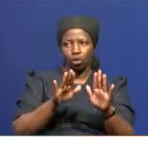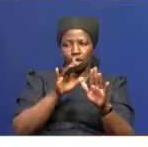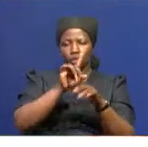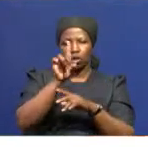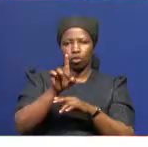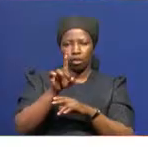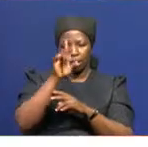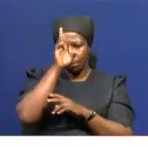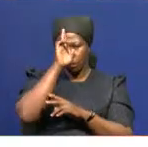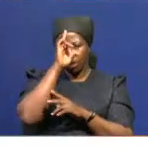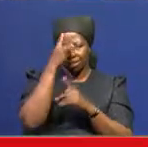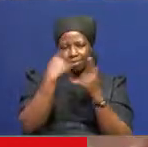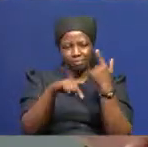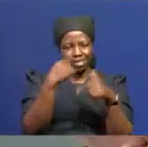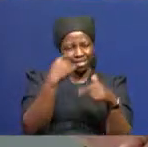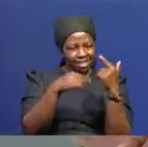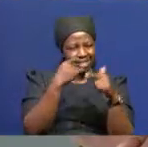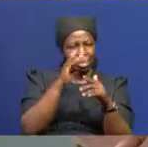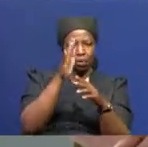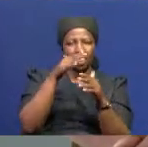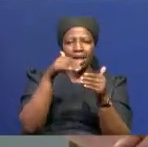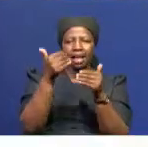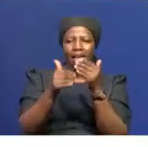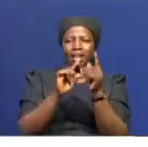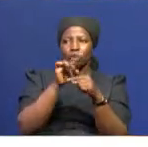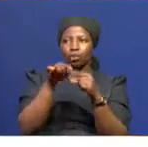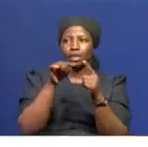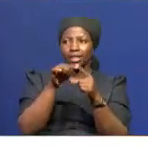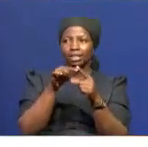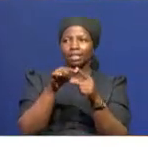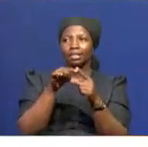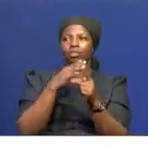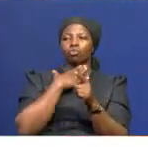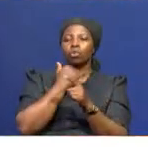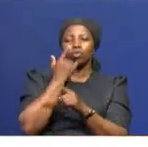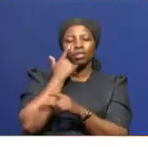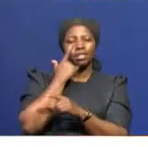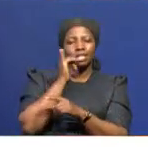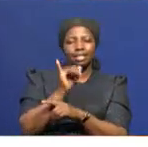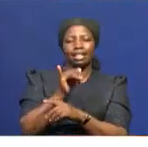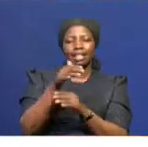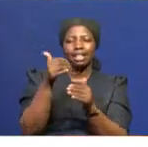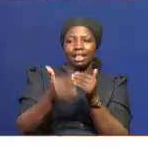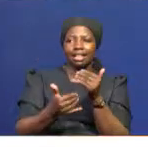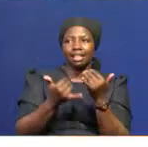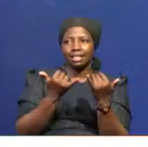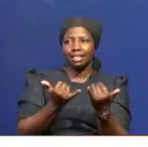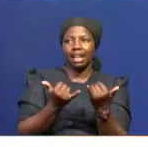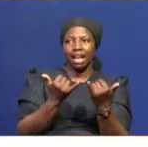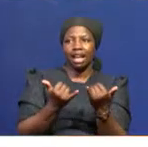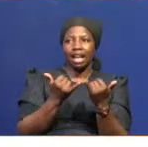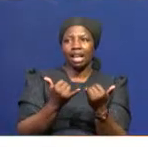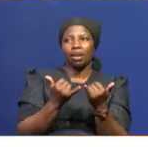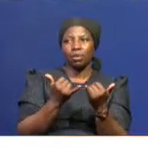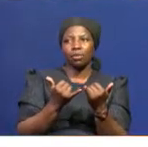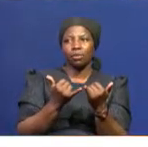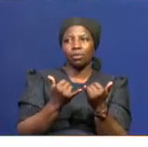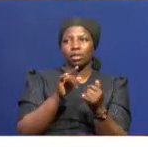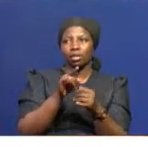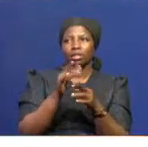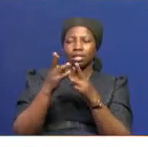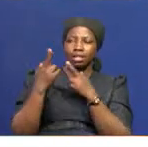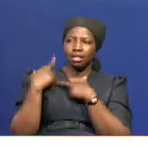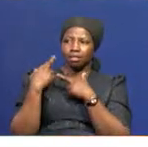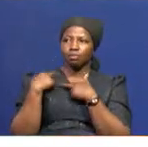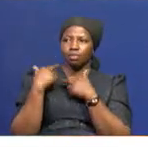brutality end? We would like to see that police brutality ends now. It is the duty